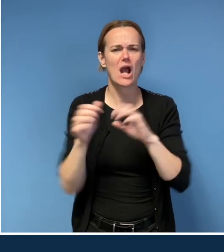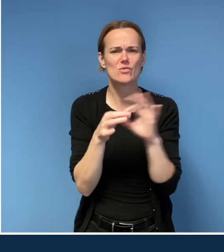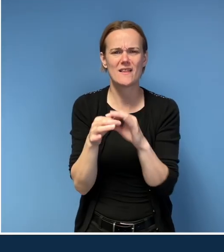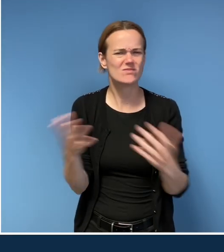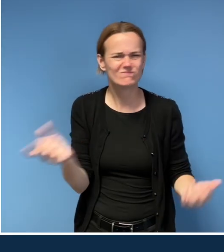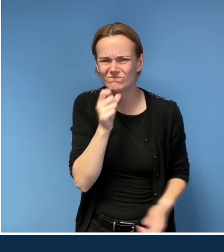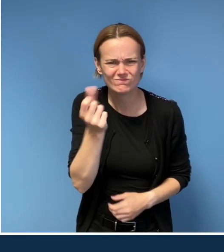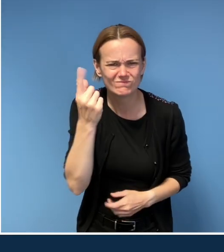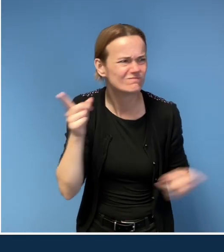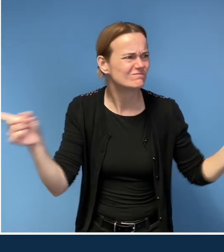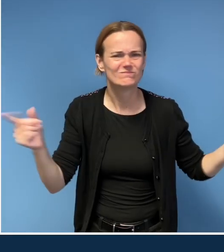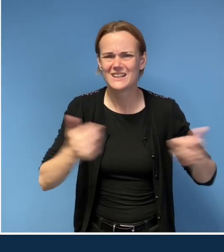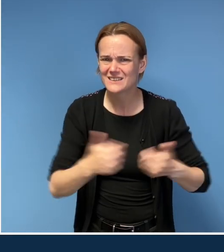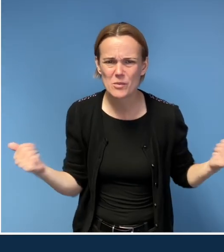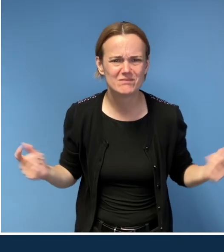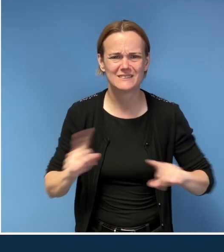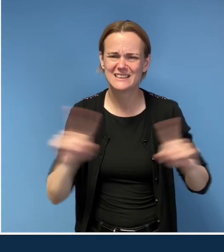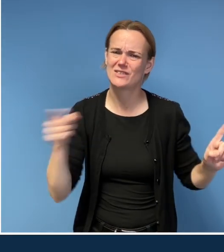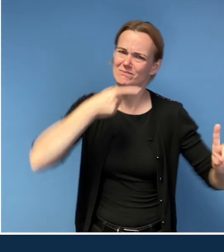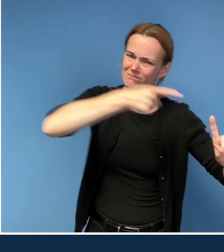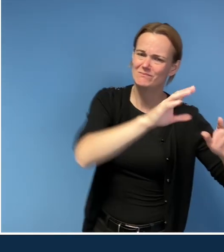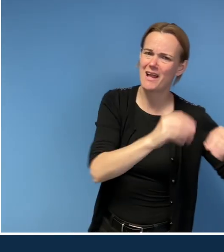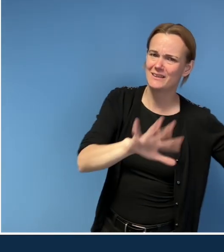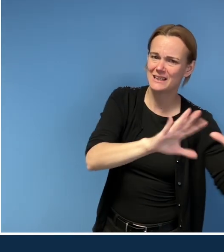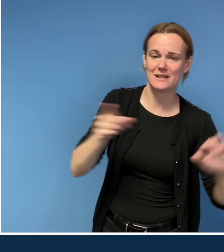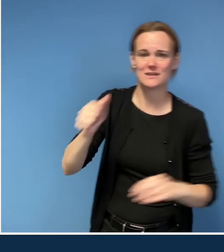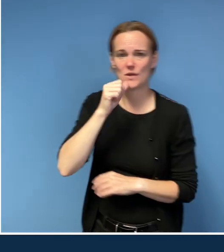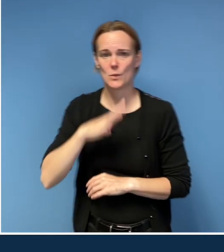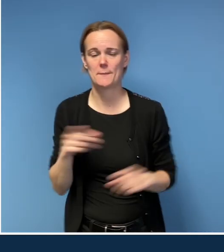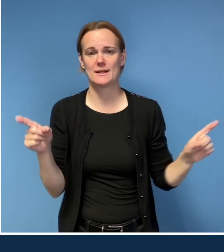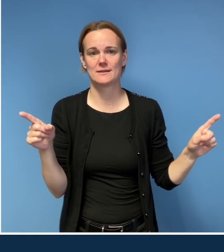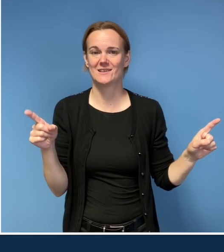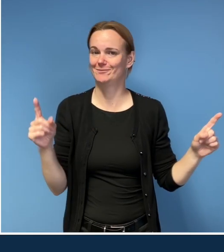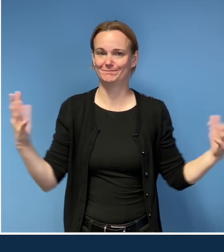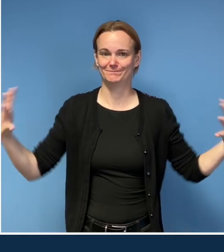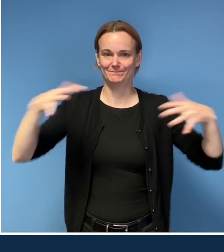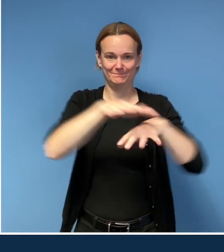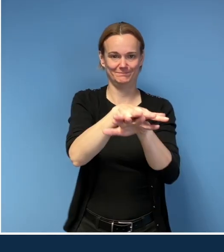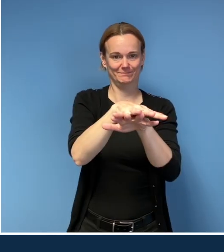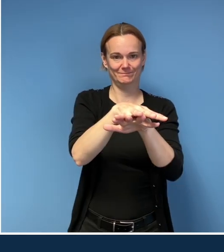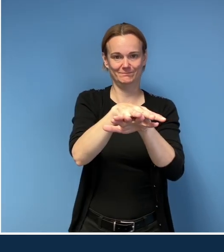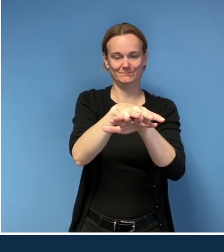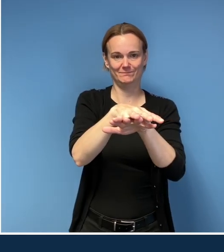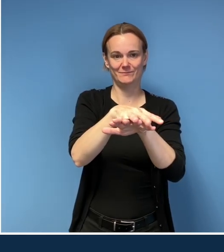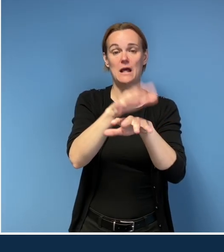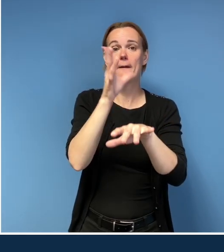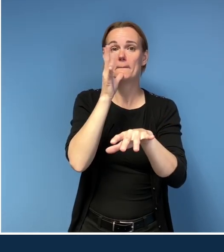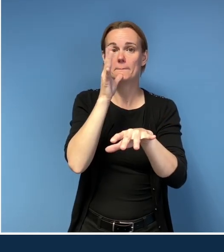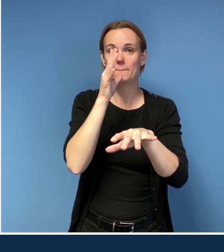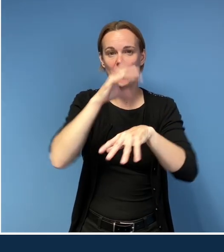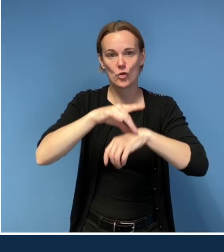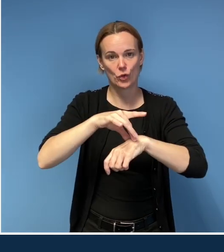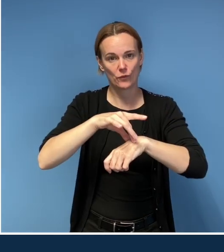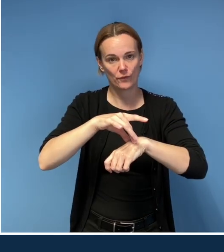I don't understand. You're talking about women and you're talking about land. Our connection deeply is to the land. We call our territories Mother Earth because